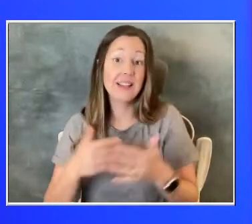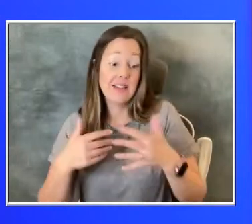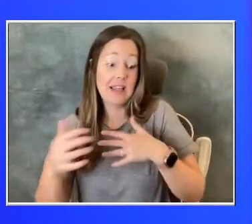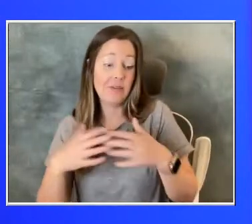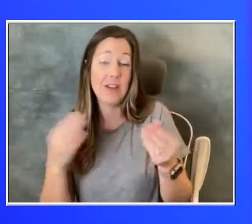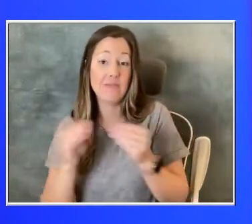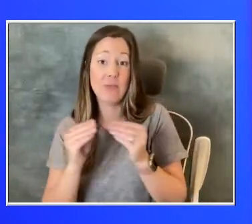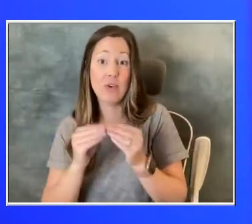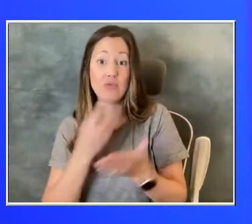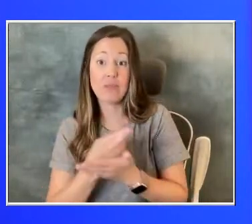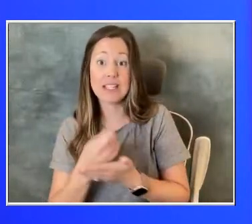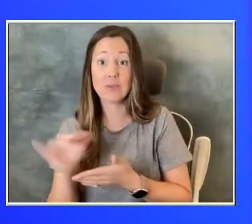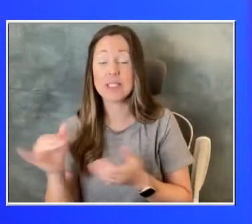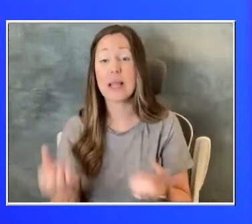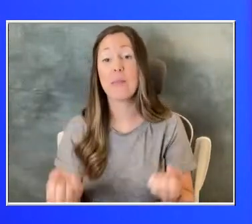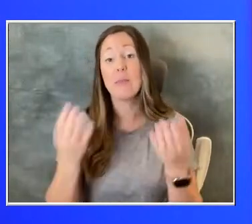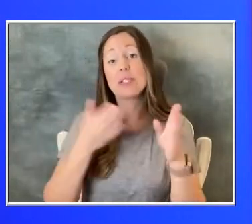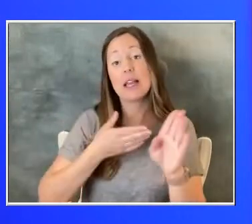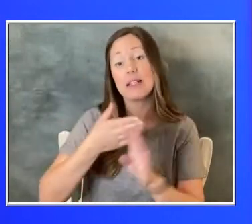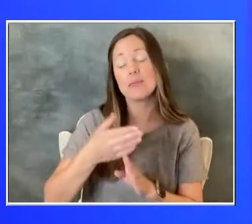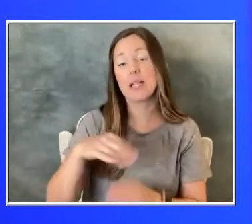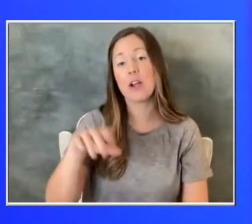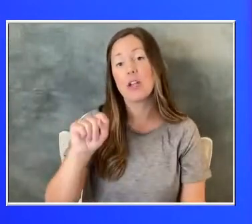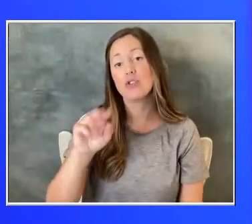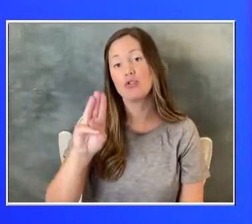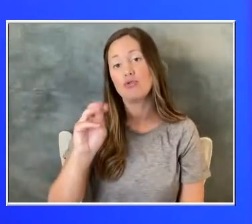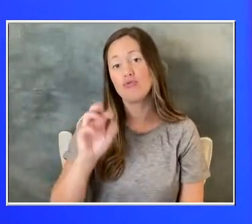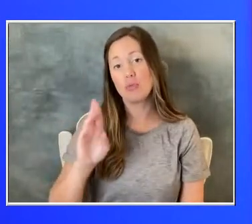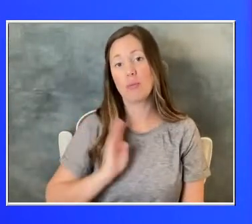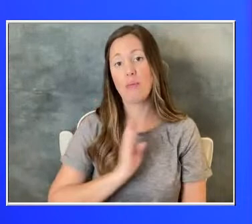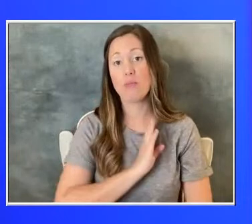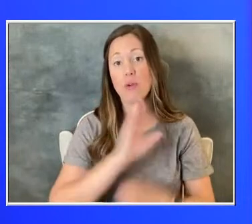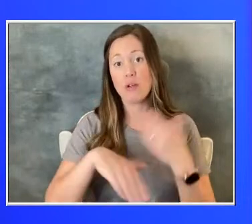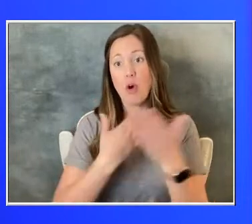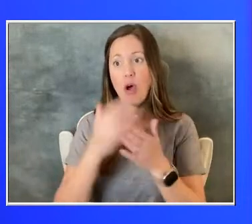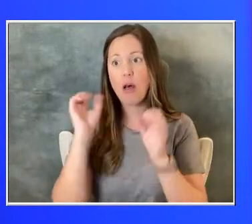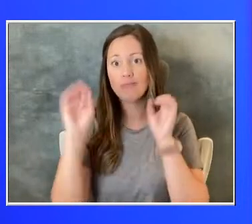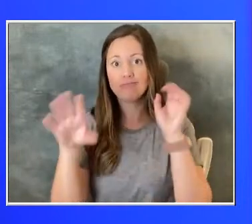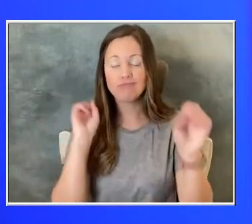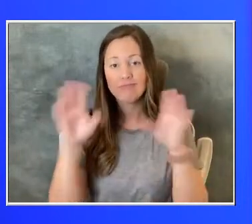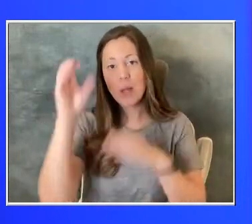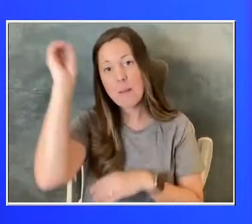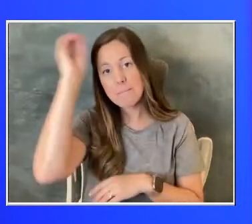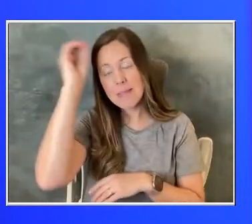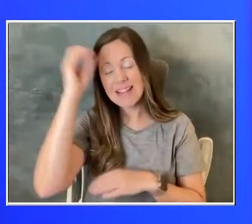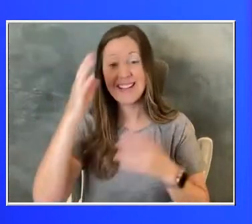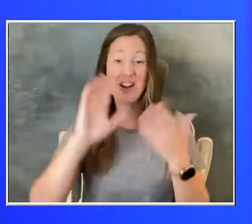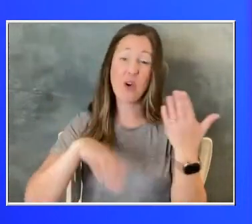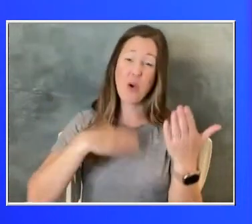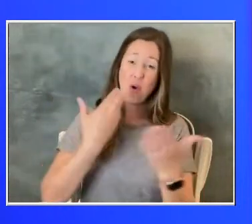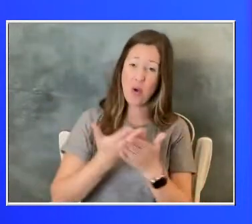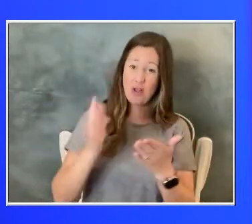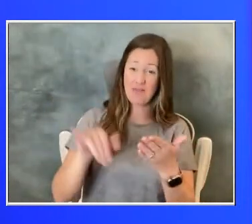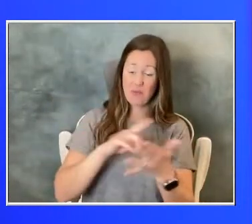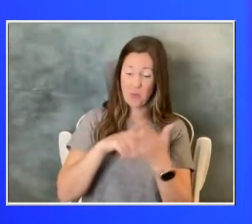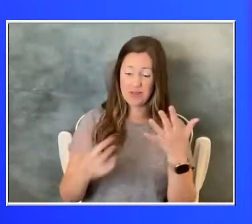tumor boards, where our specialists all provide opinions for patients. All of these factors truly have an enormous positive impact on